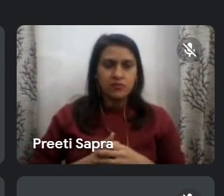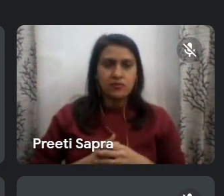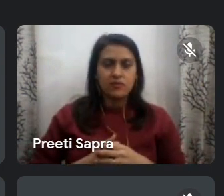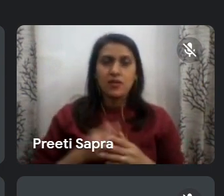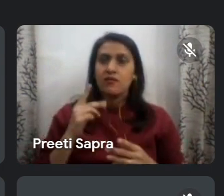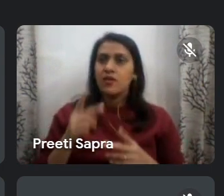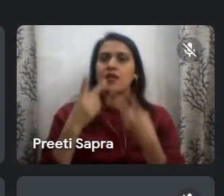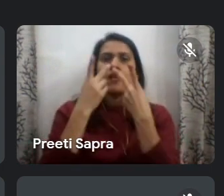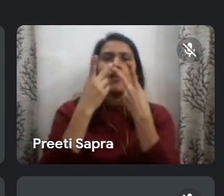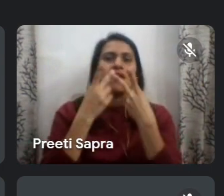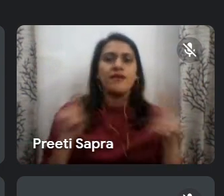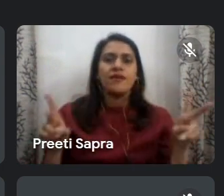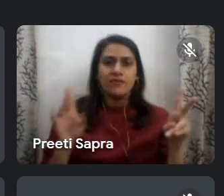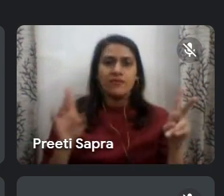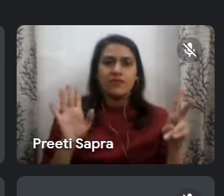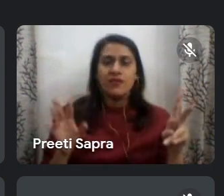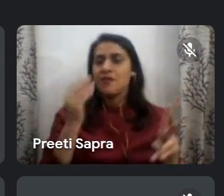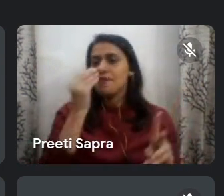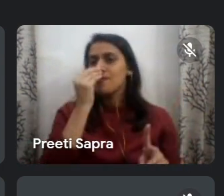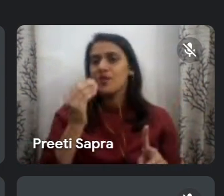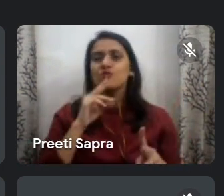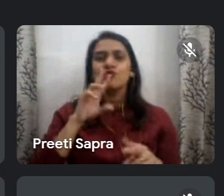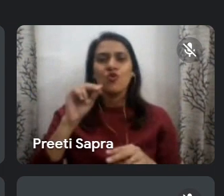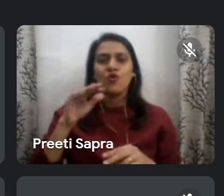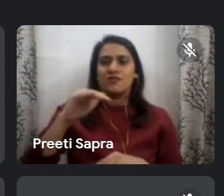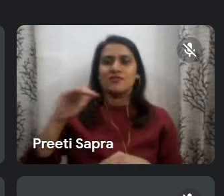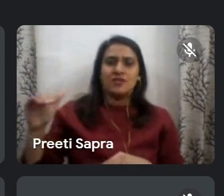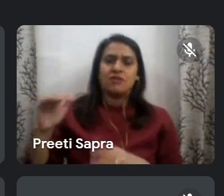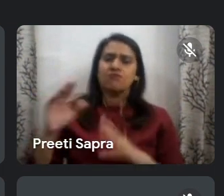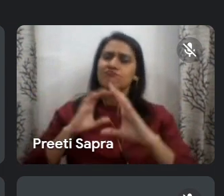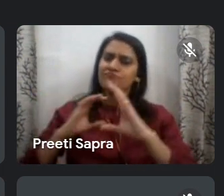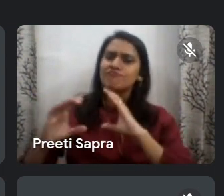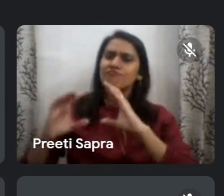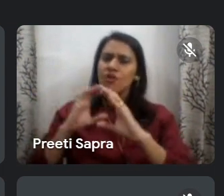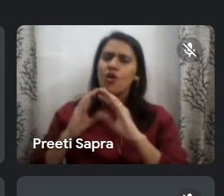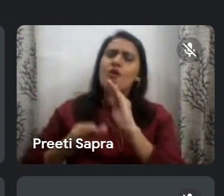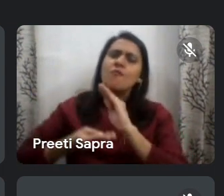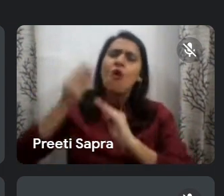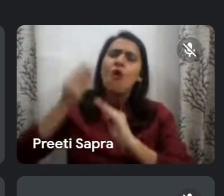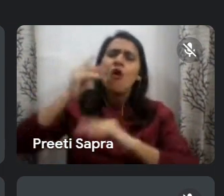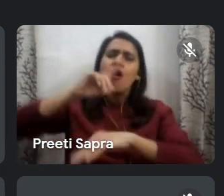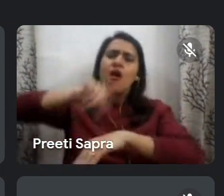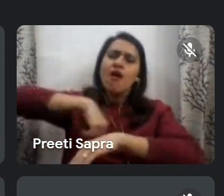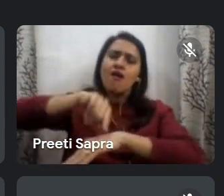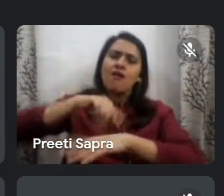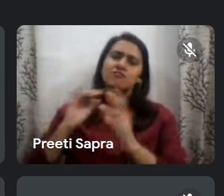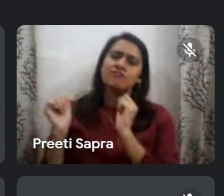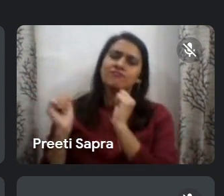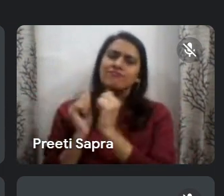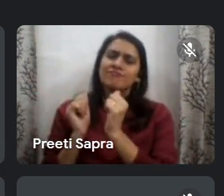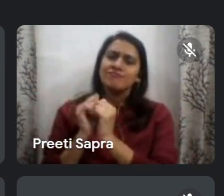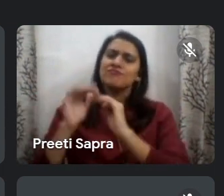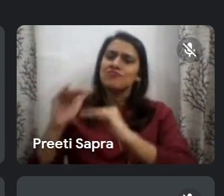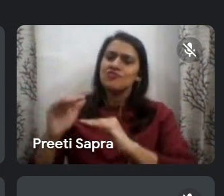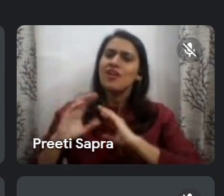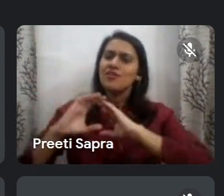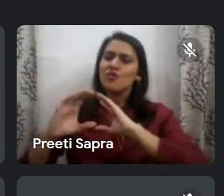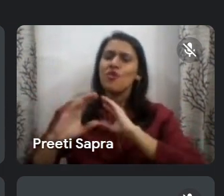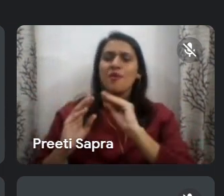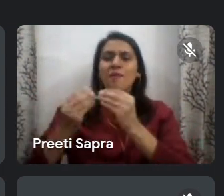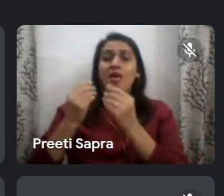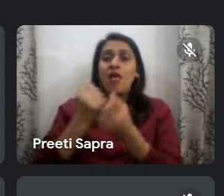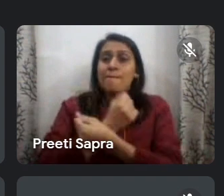of difference. So I think please talk to the kid, and just spend a lot of time with the kid, because I think the parental